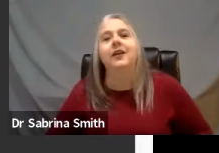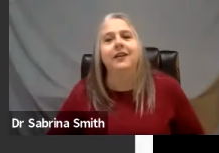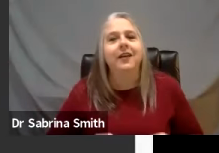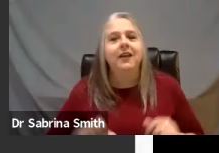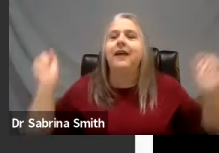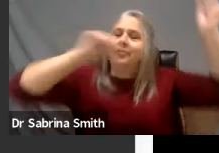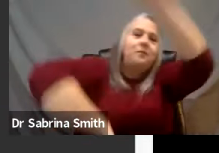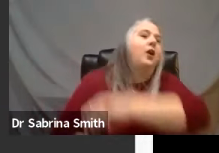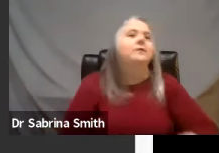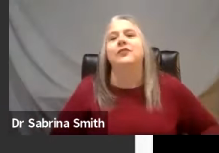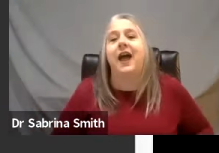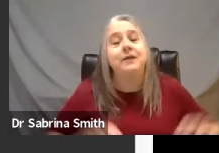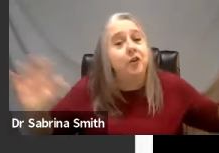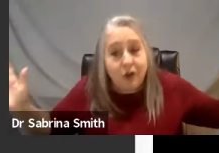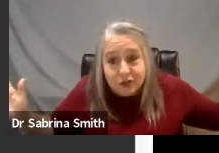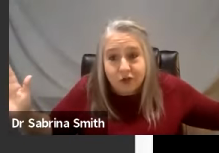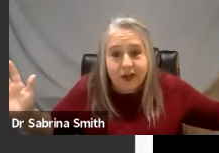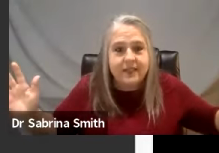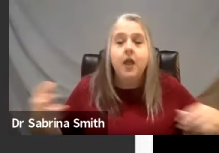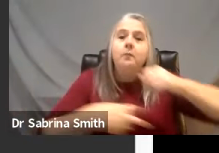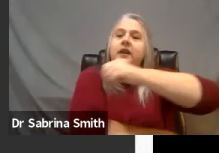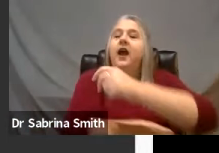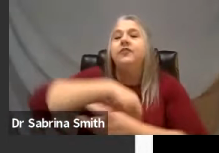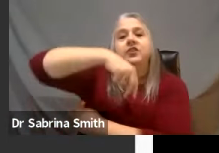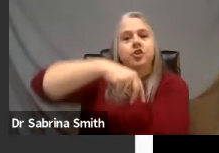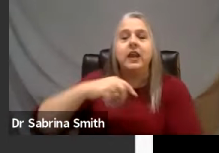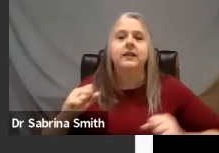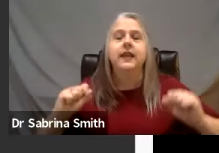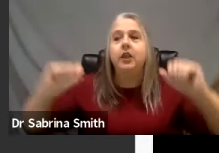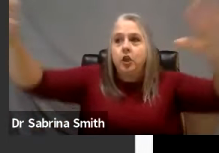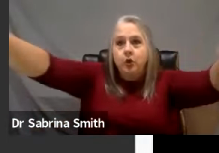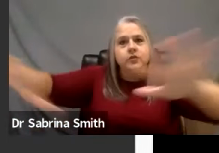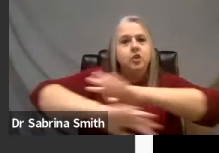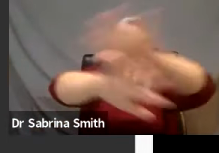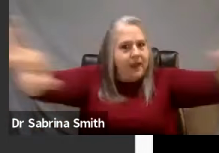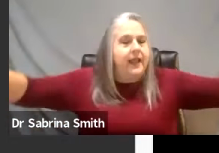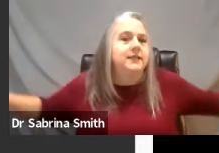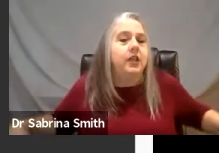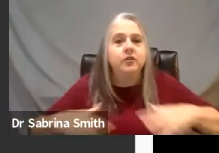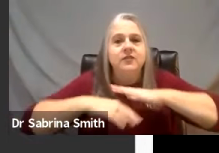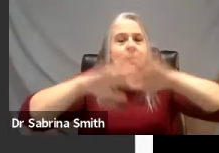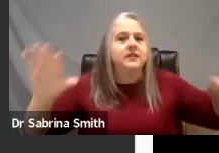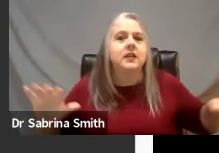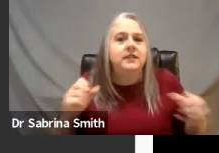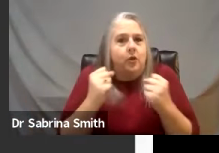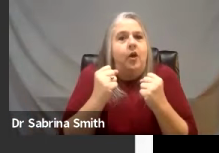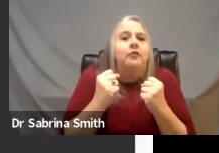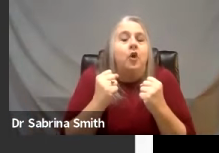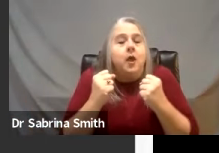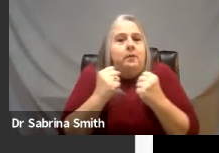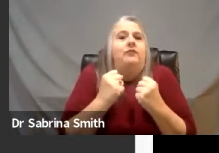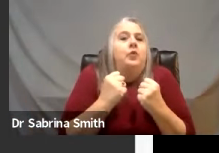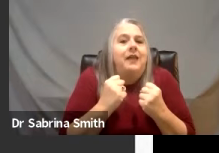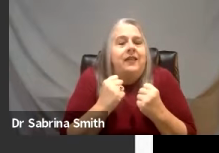yourself. Let them arms fly. I mean, don't go too crazy, but cut the strings, like use your space. That use of space is going to be so